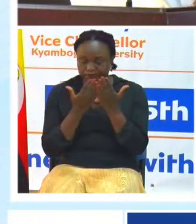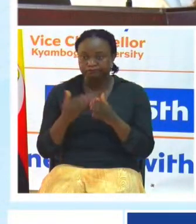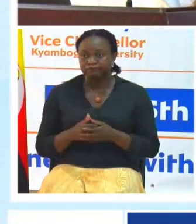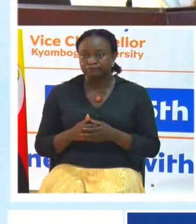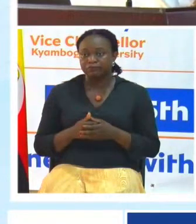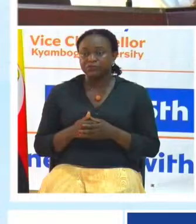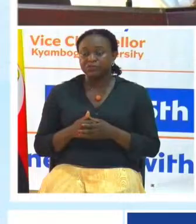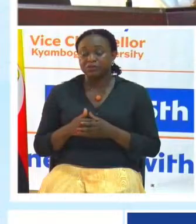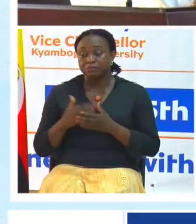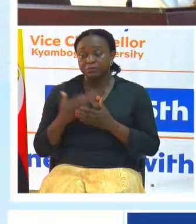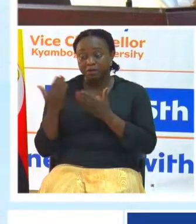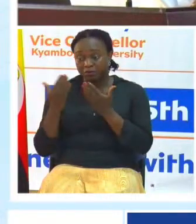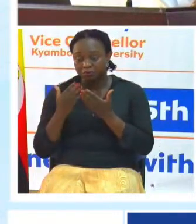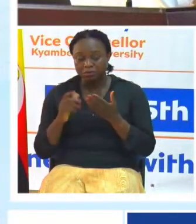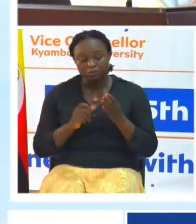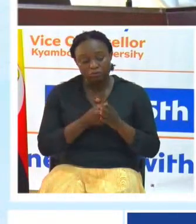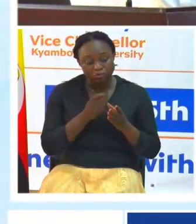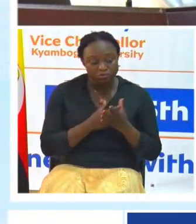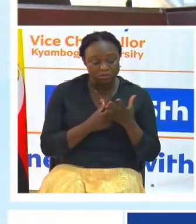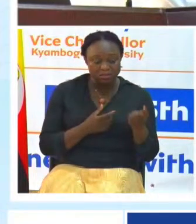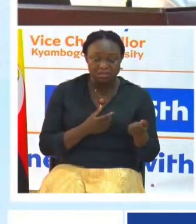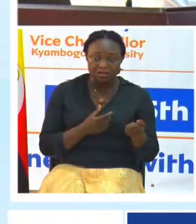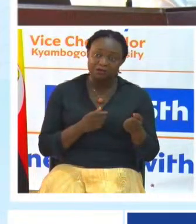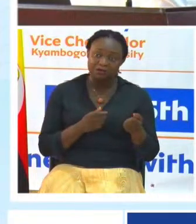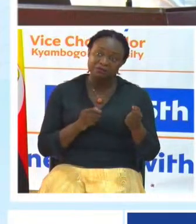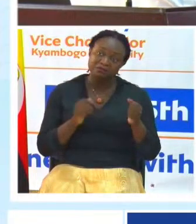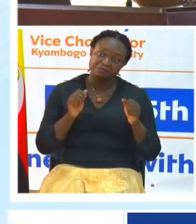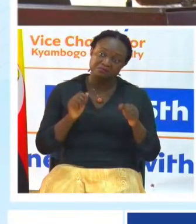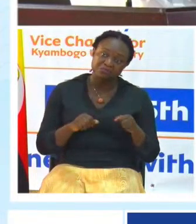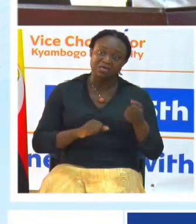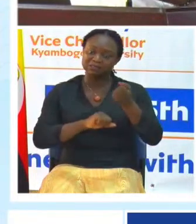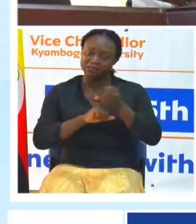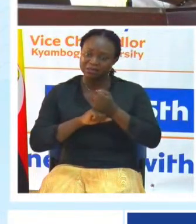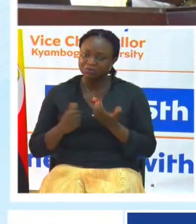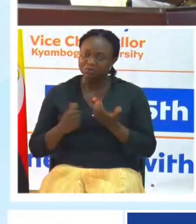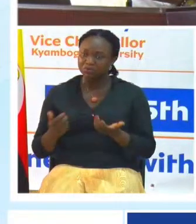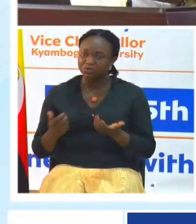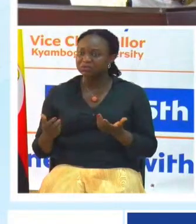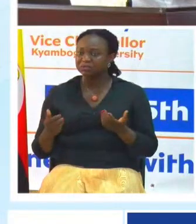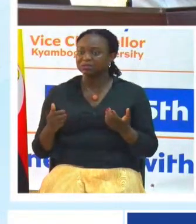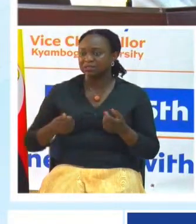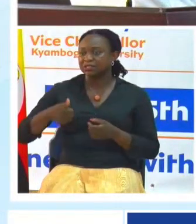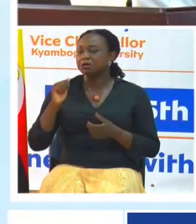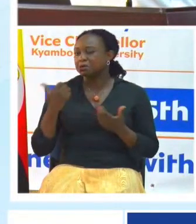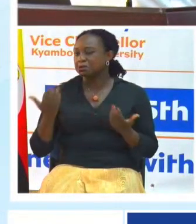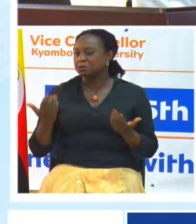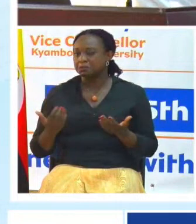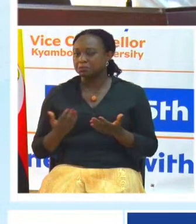work study opportunities, you can be able to cater for your living expenses, like maybe